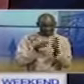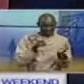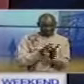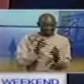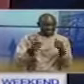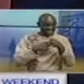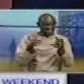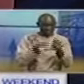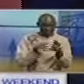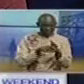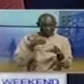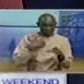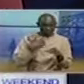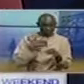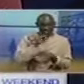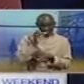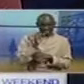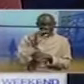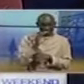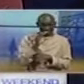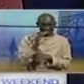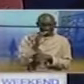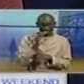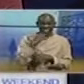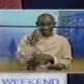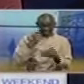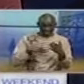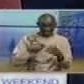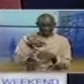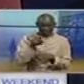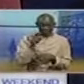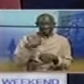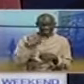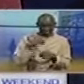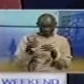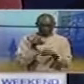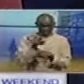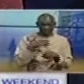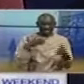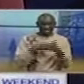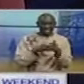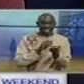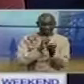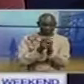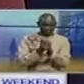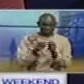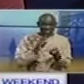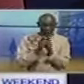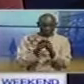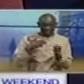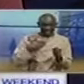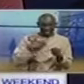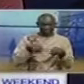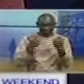six members, that is, of the Judicial Service Commission, saying that this move will hinder reforms as well as interrupt